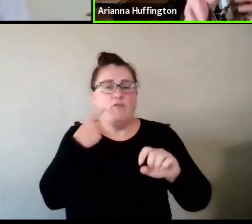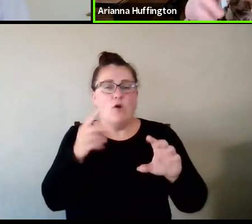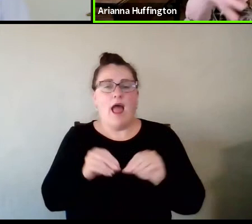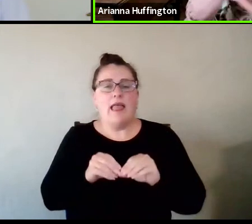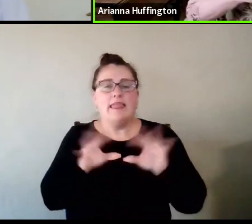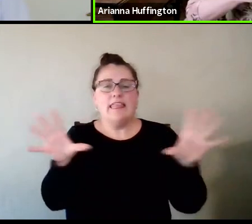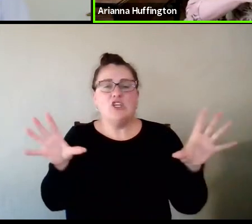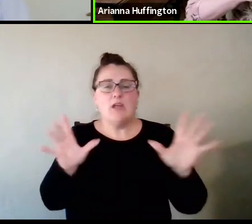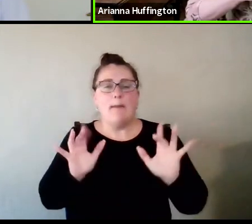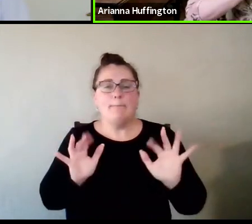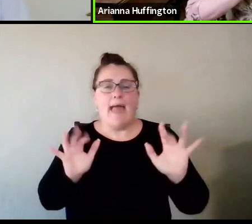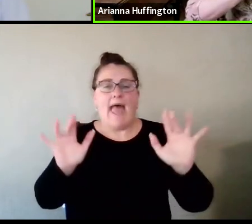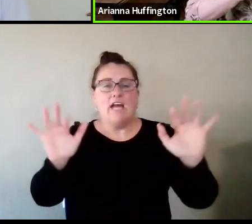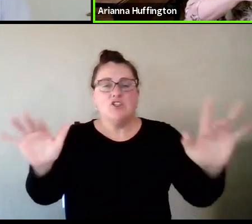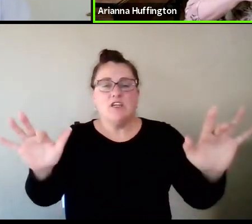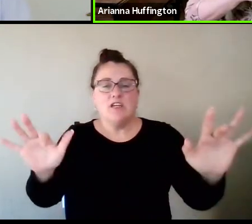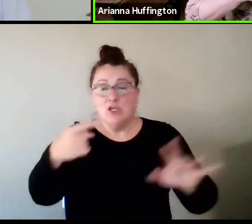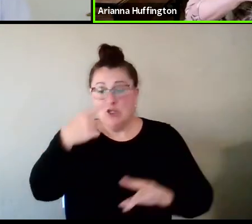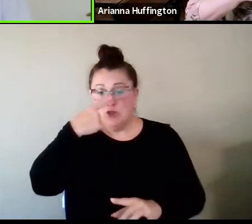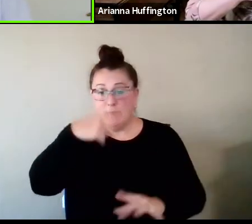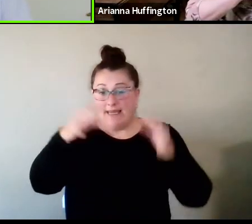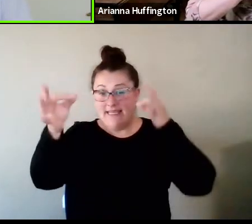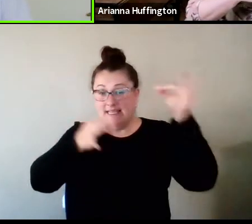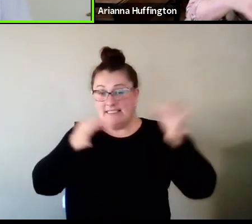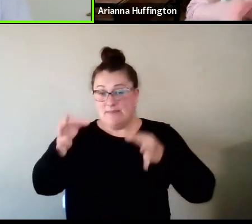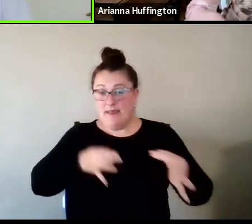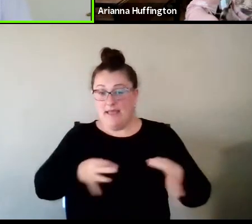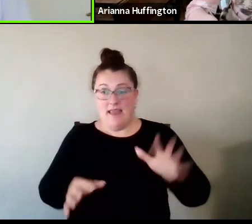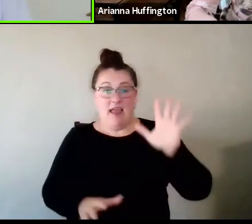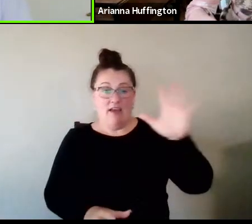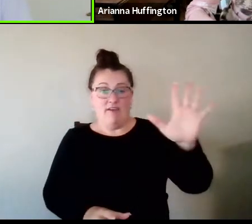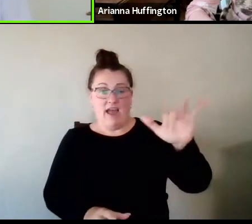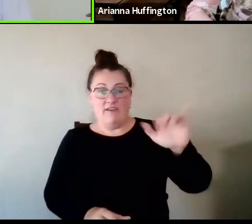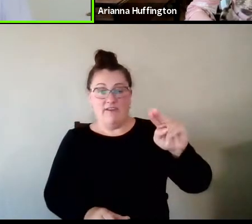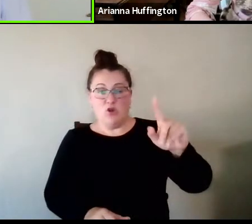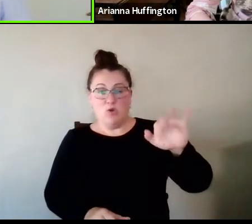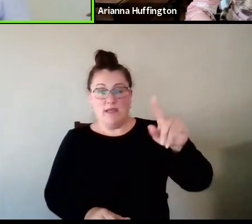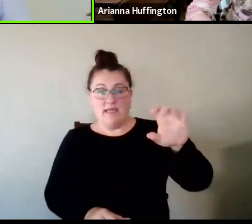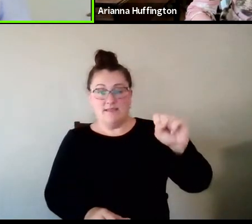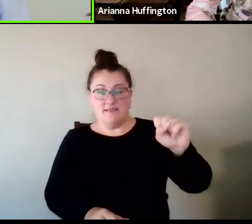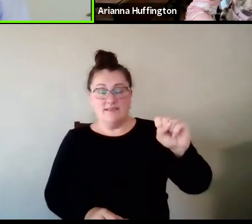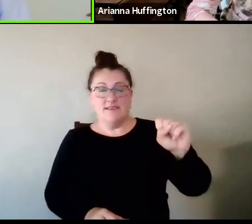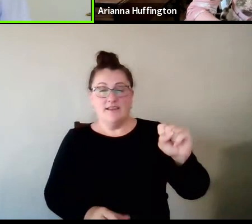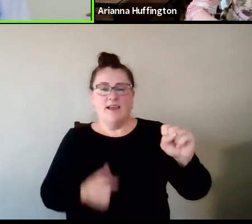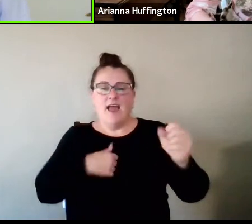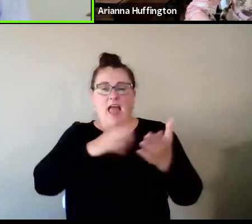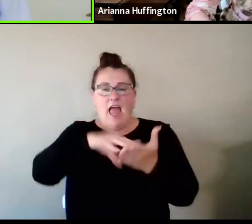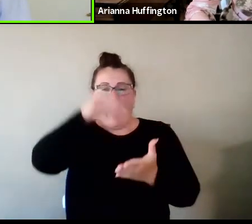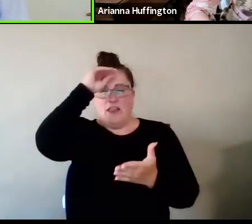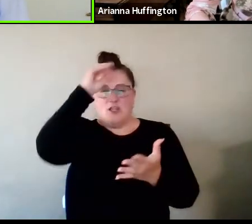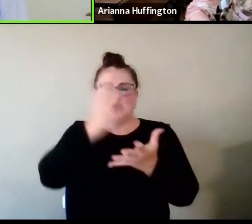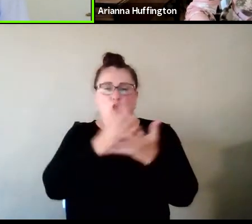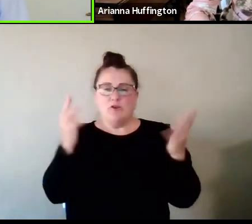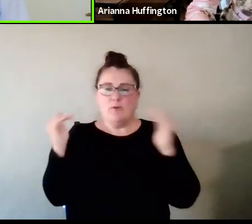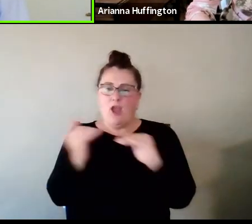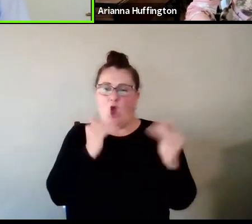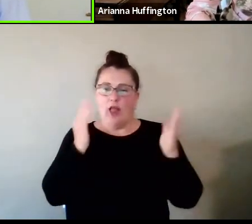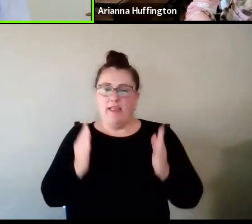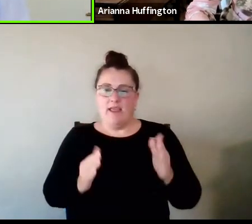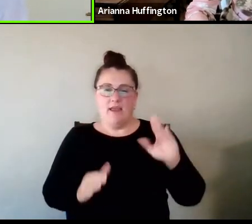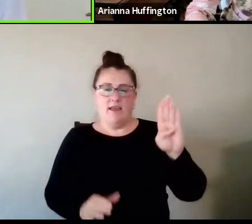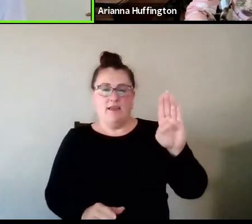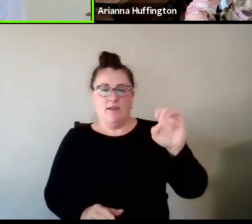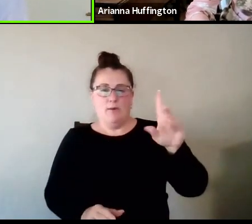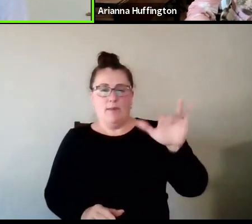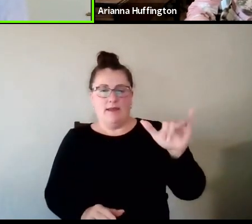please walk us through the ingredients? The five ingredients, and I must say, I learned so much from my colleagues at Best Buy who